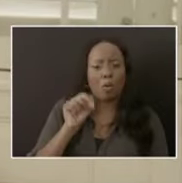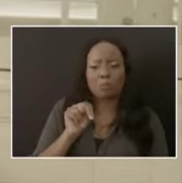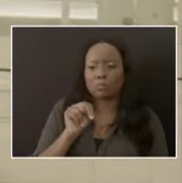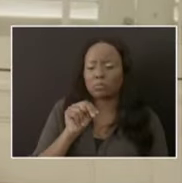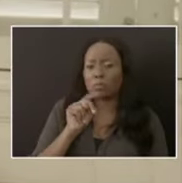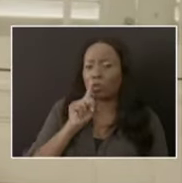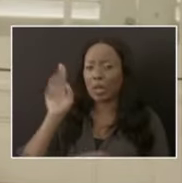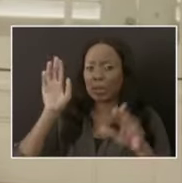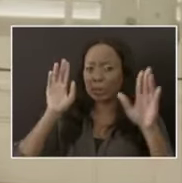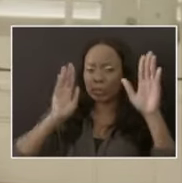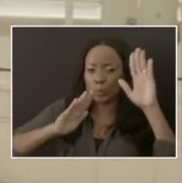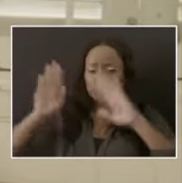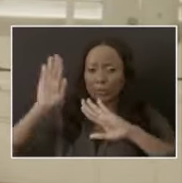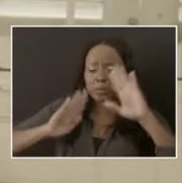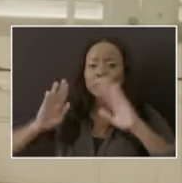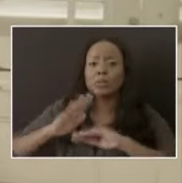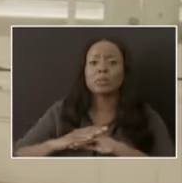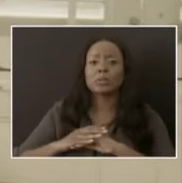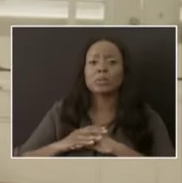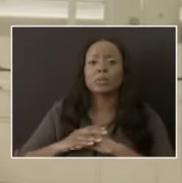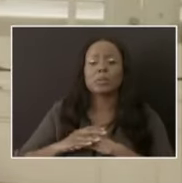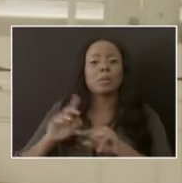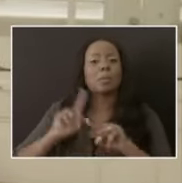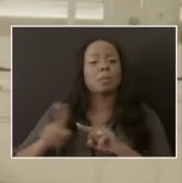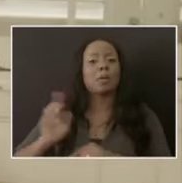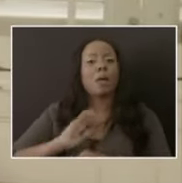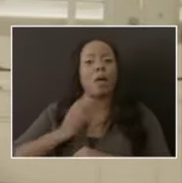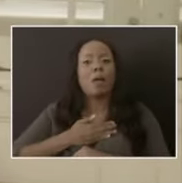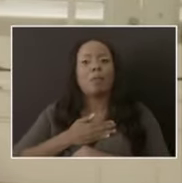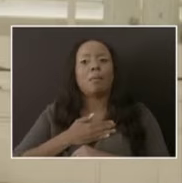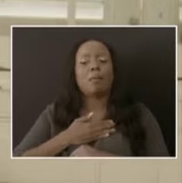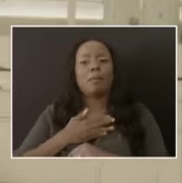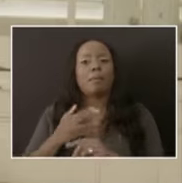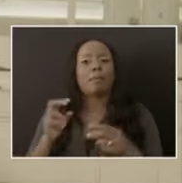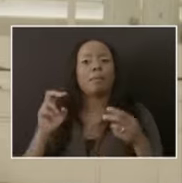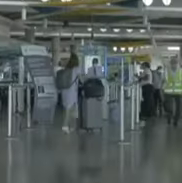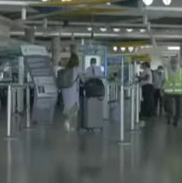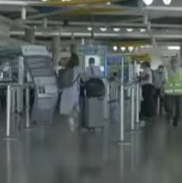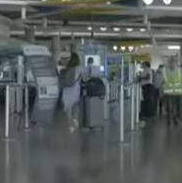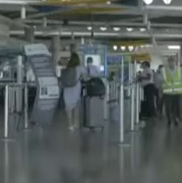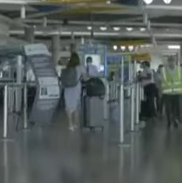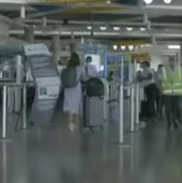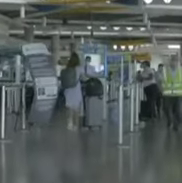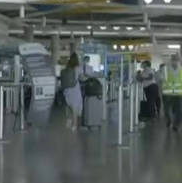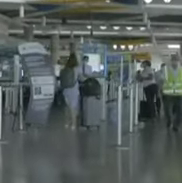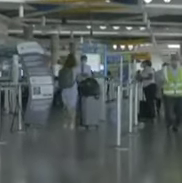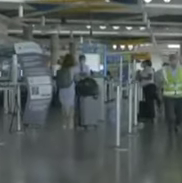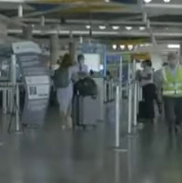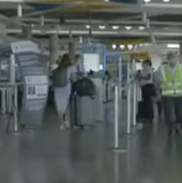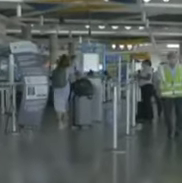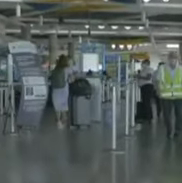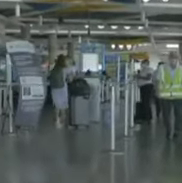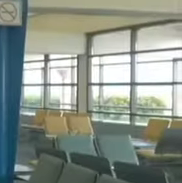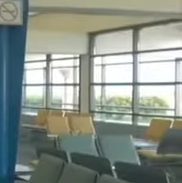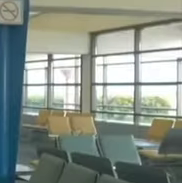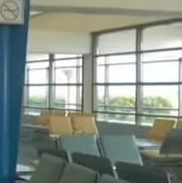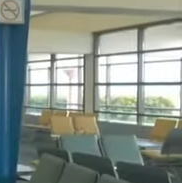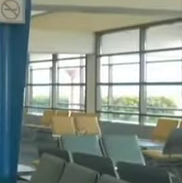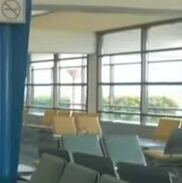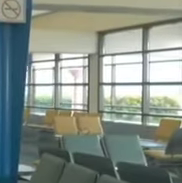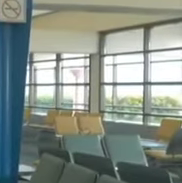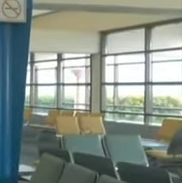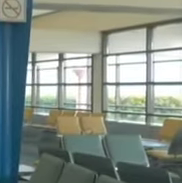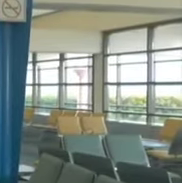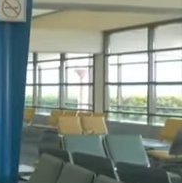-19 press conference today, Chief Medical Officer, the Most Honourable Dr. Kenneth George says the border closures are not grounded in good